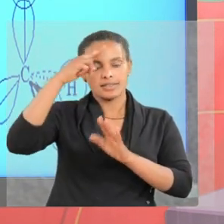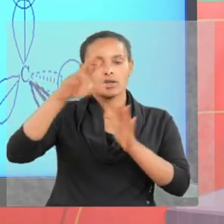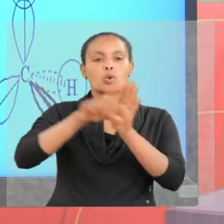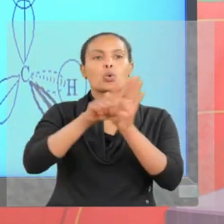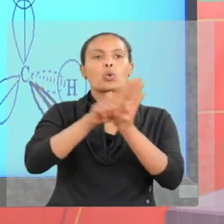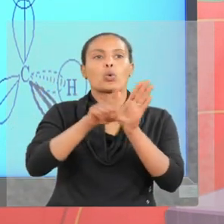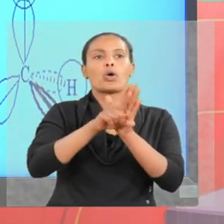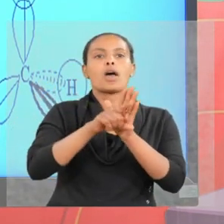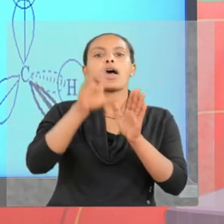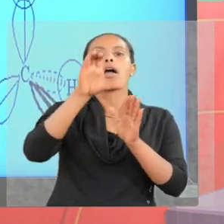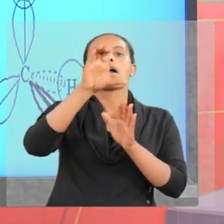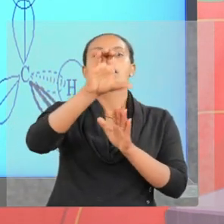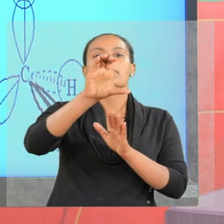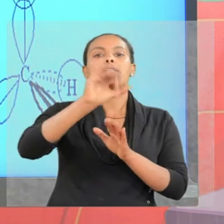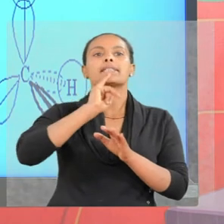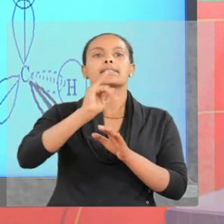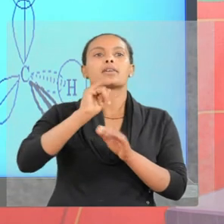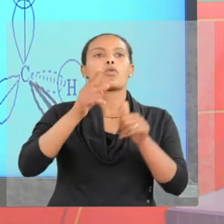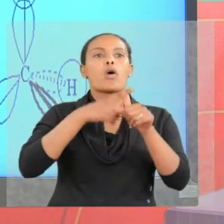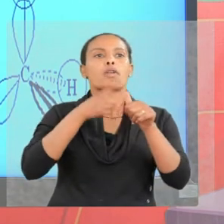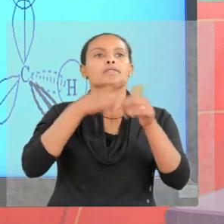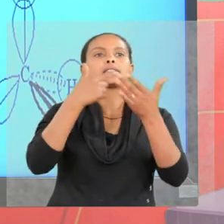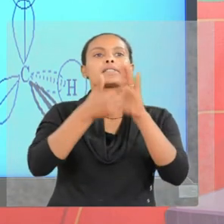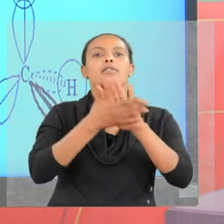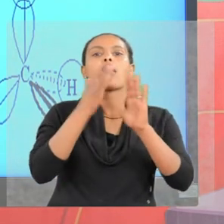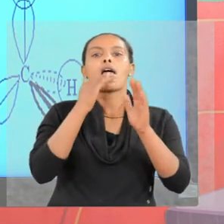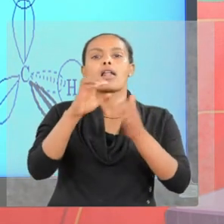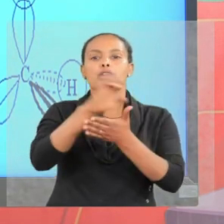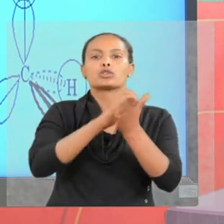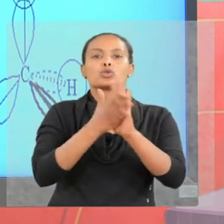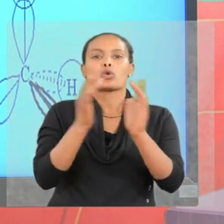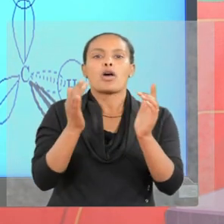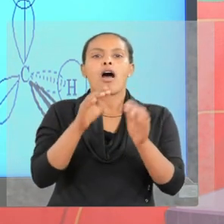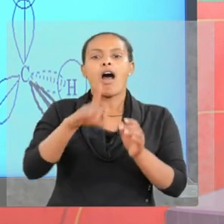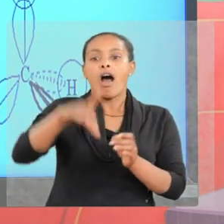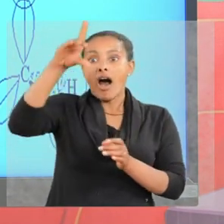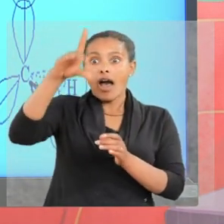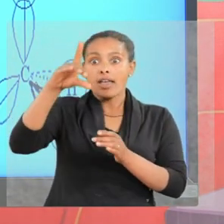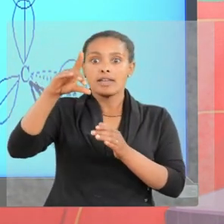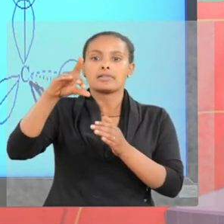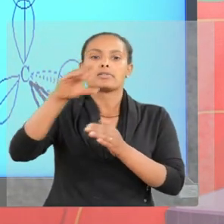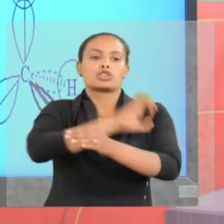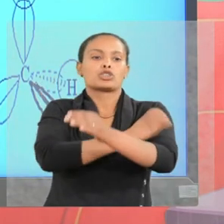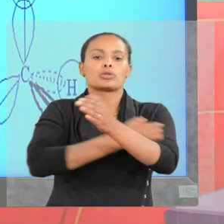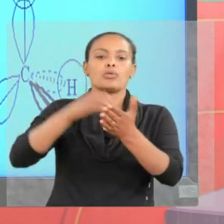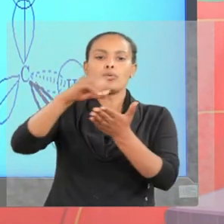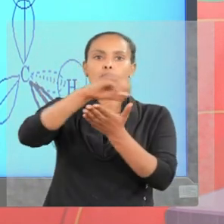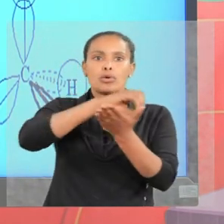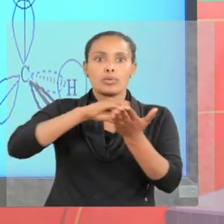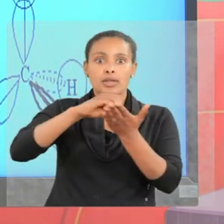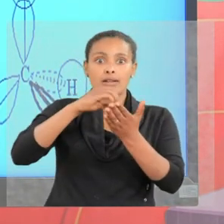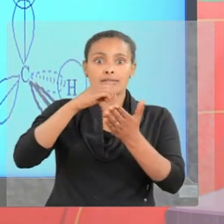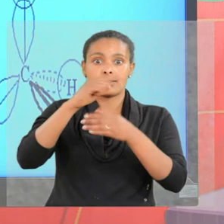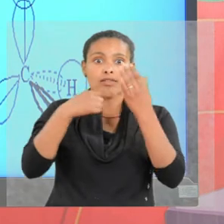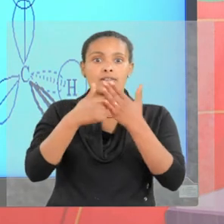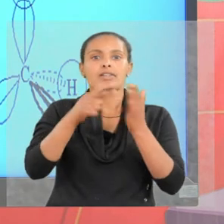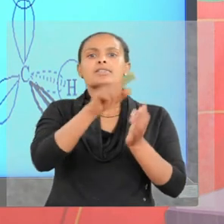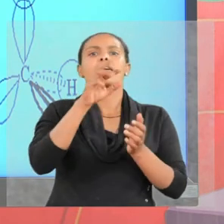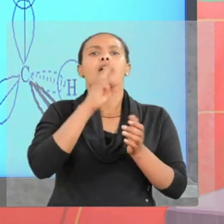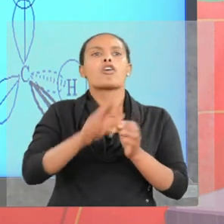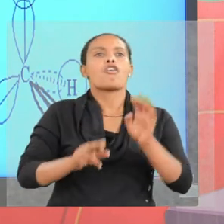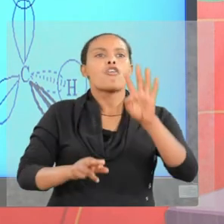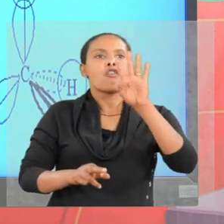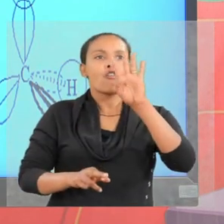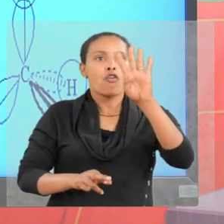configuration of carbon. One of these electron is promoted to high energy orbital. Therefore, there are